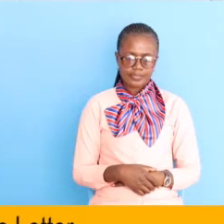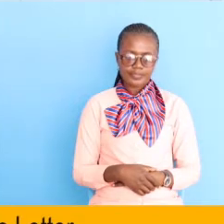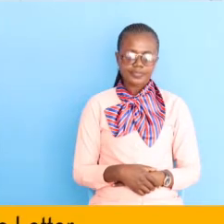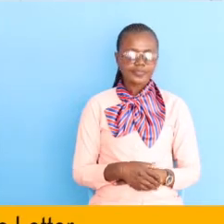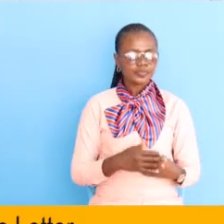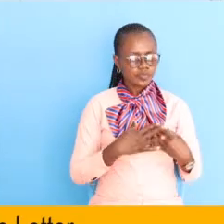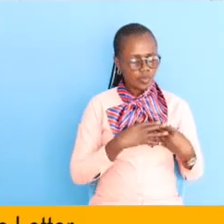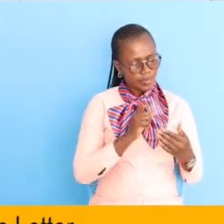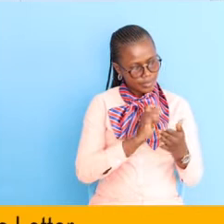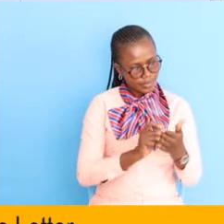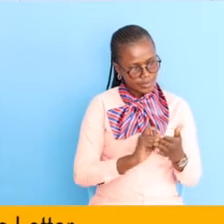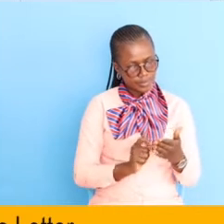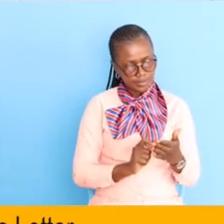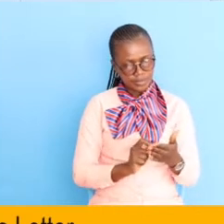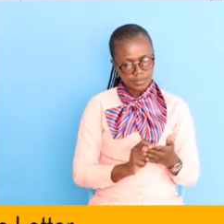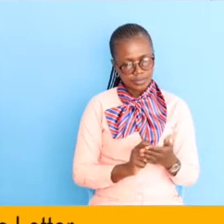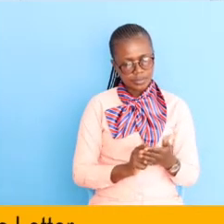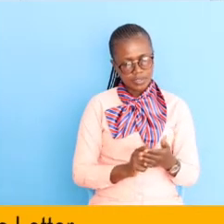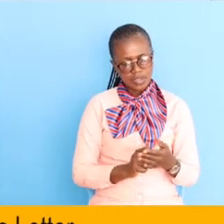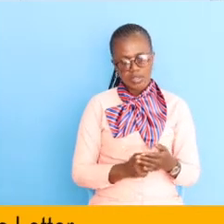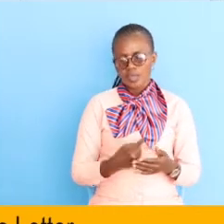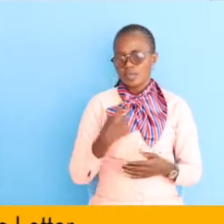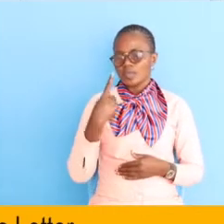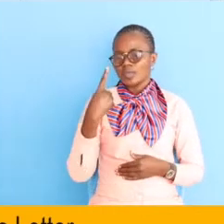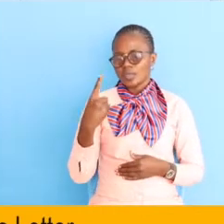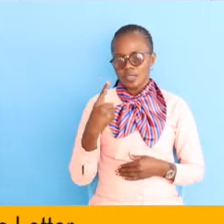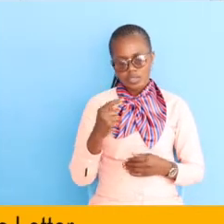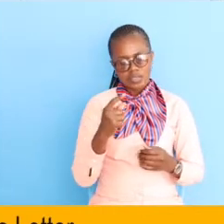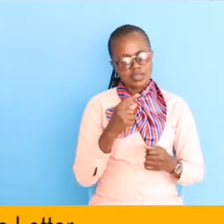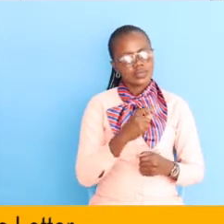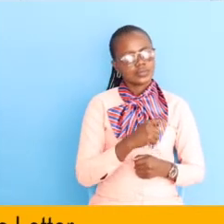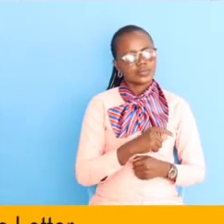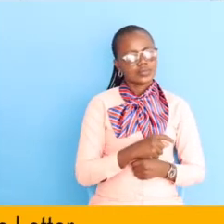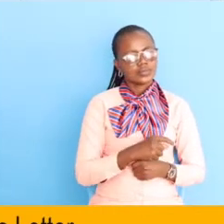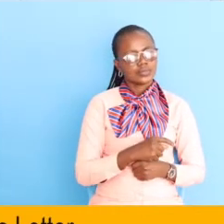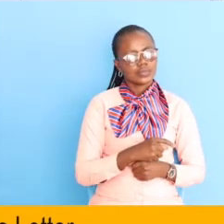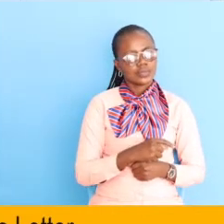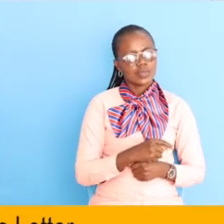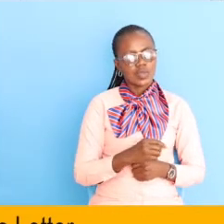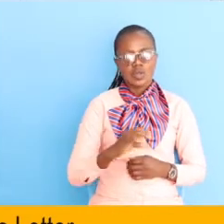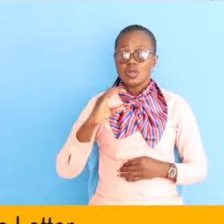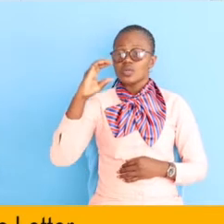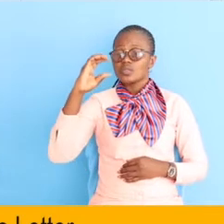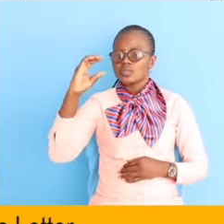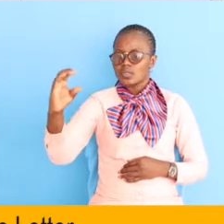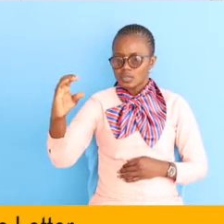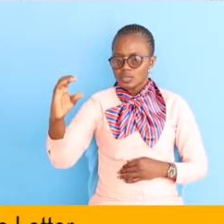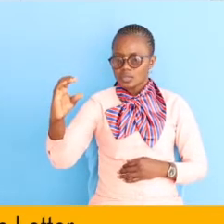Dear students, the first element is sender's address, as we said.